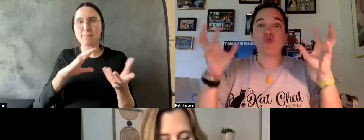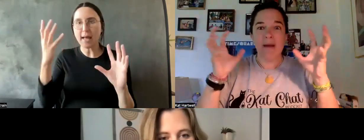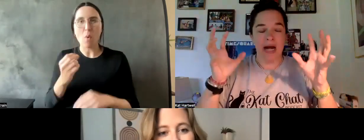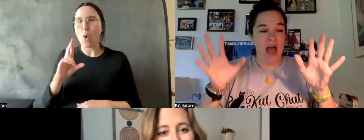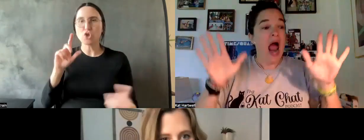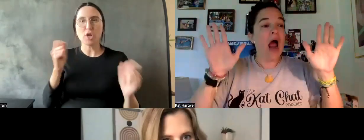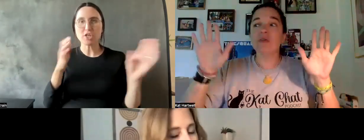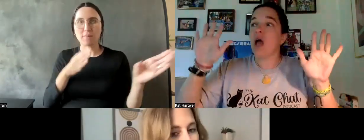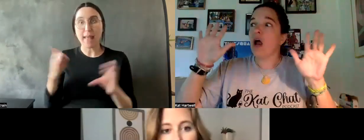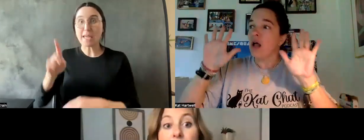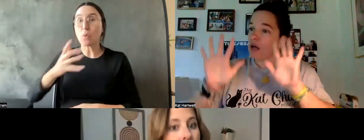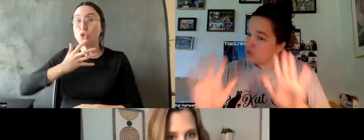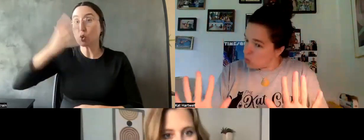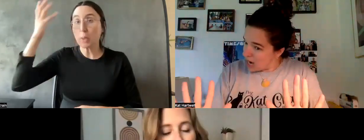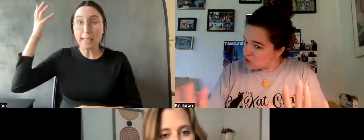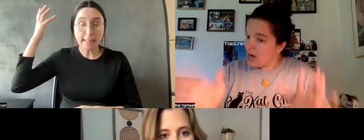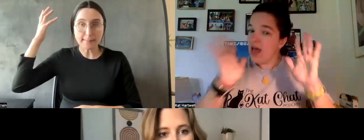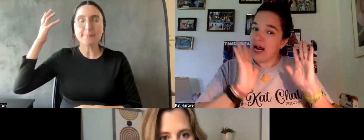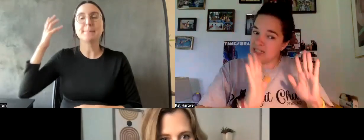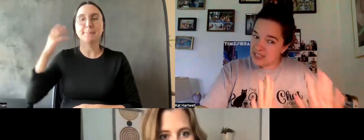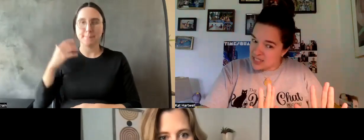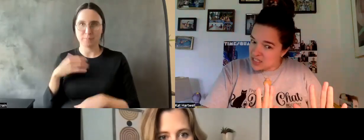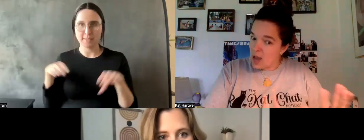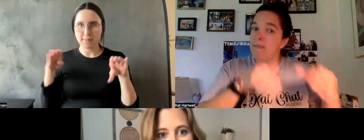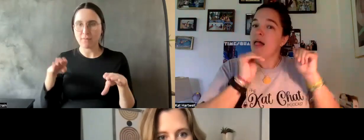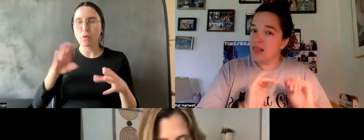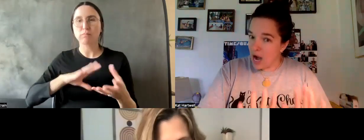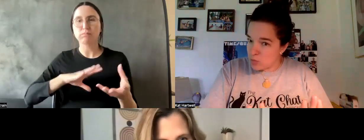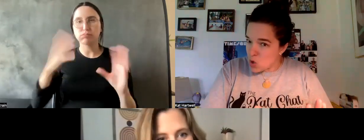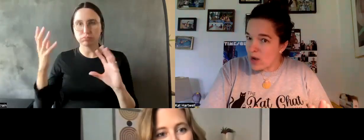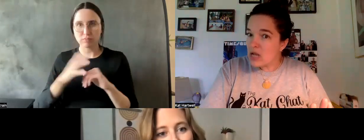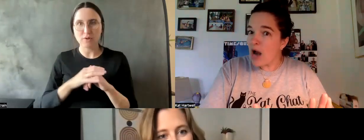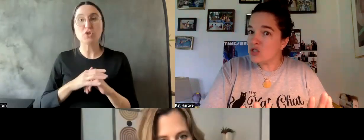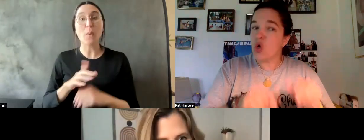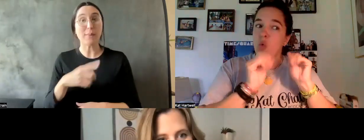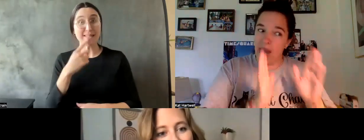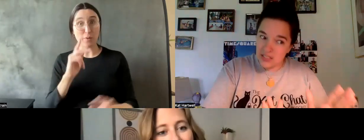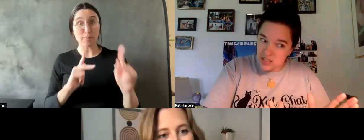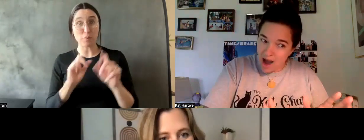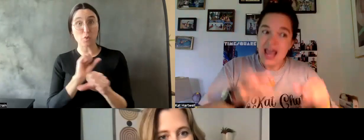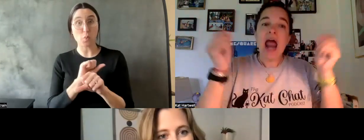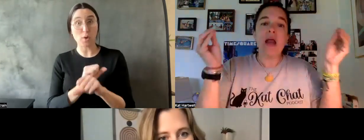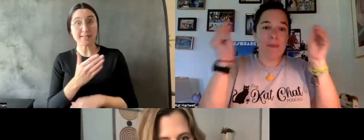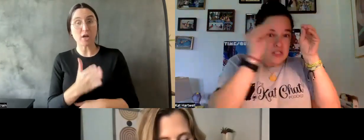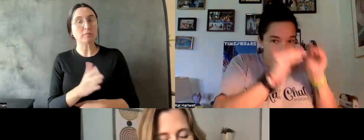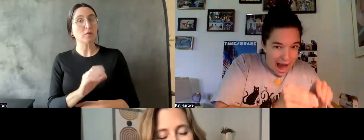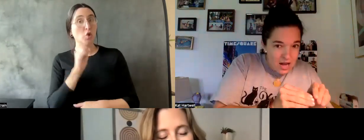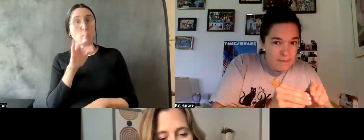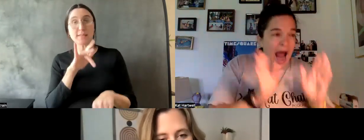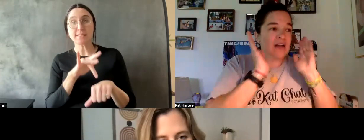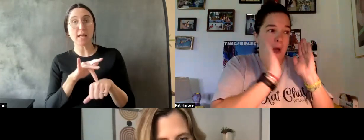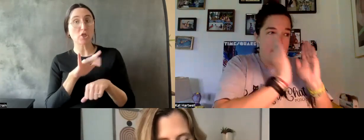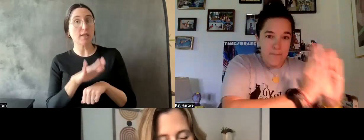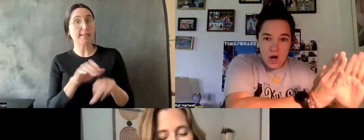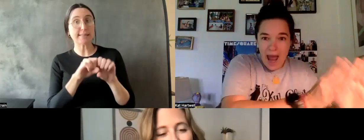like screaming. I don't think, don't touch it. Let's hit them. Let him do what he wants to do. When he's done, he put the back